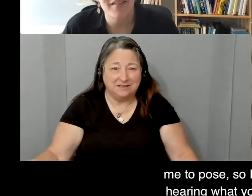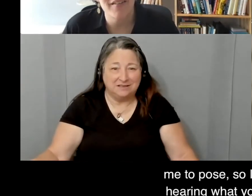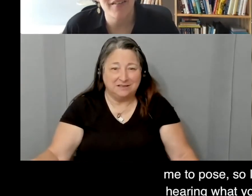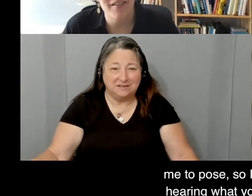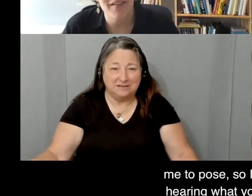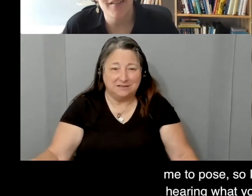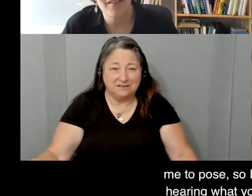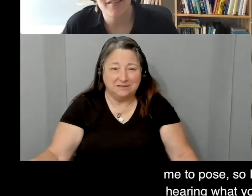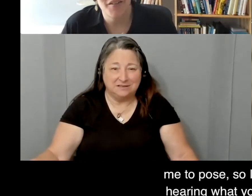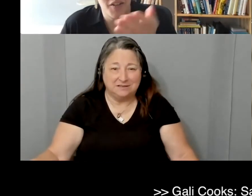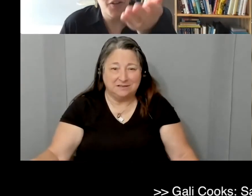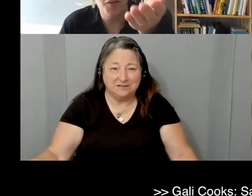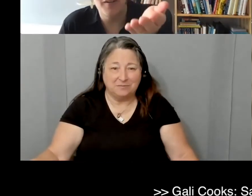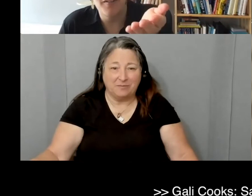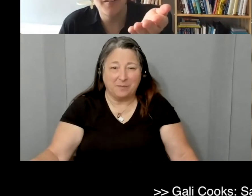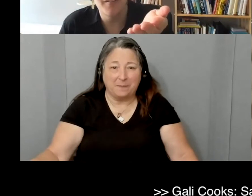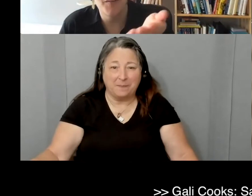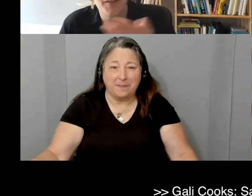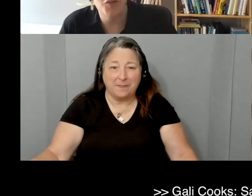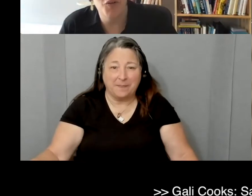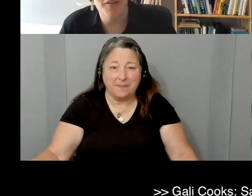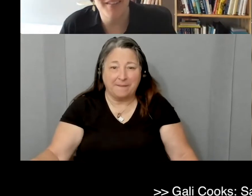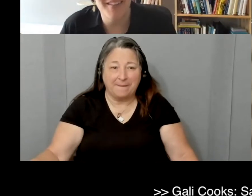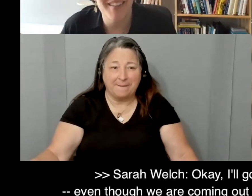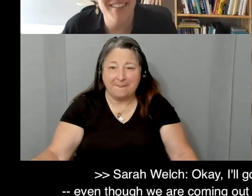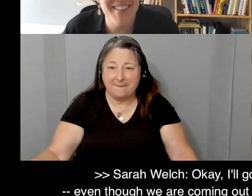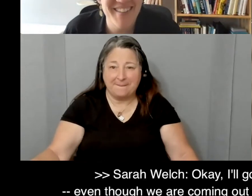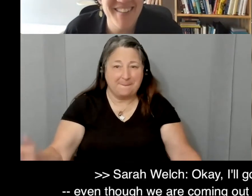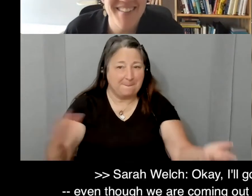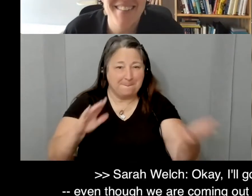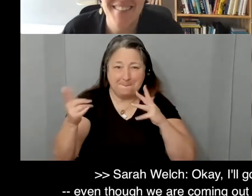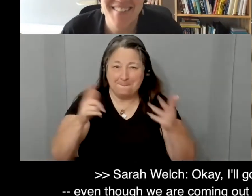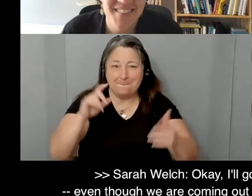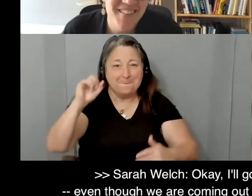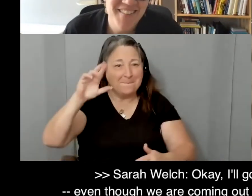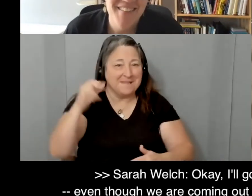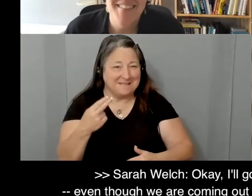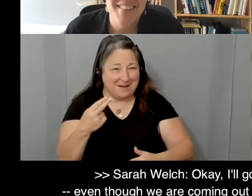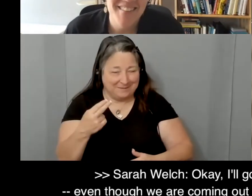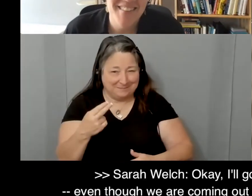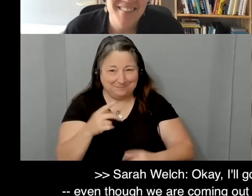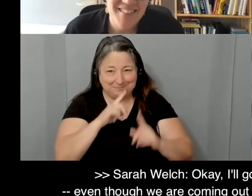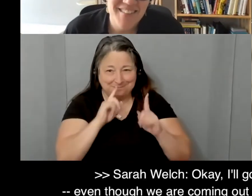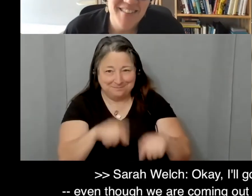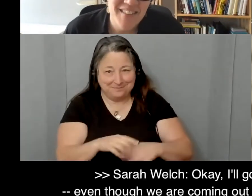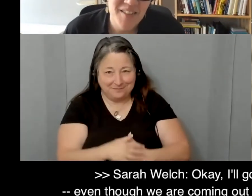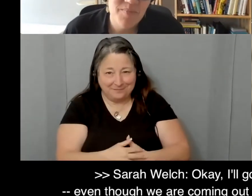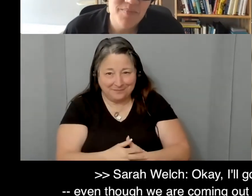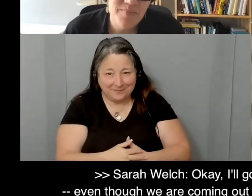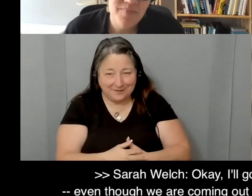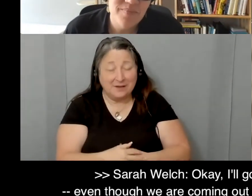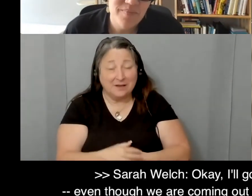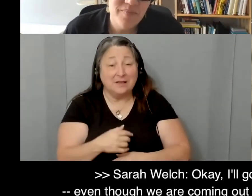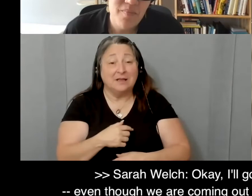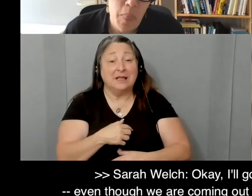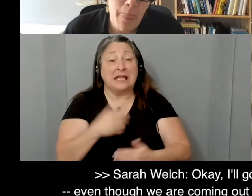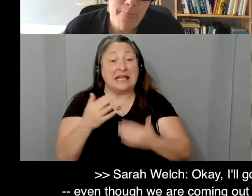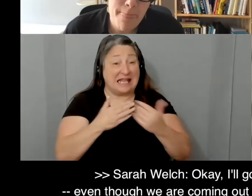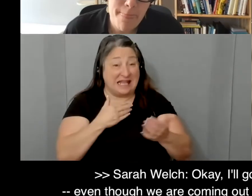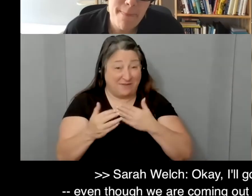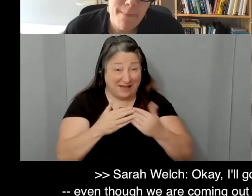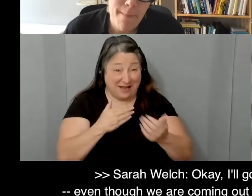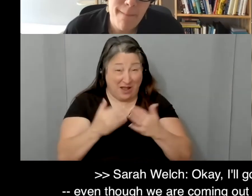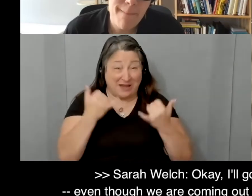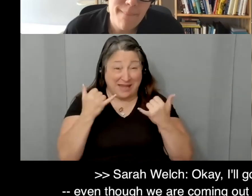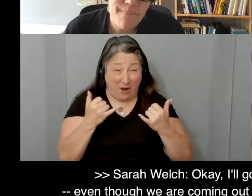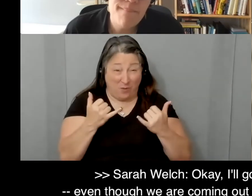offer. Sarah, you want to? Okay, I'll go first. I think that we are still, even though we are coming out of